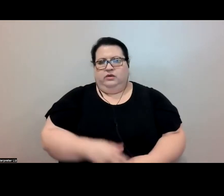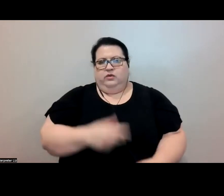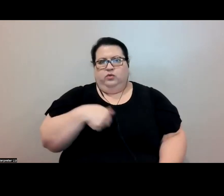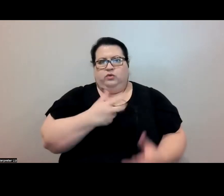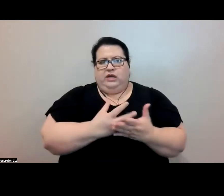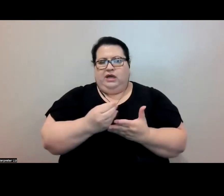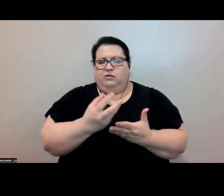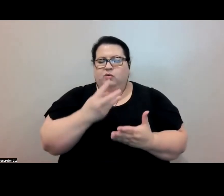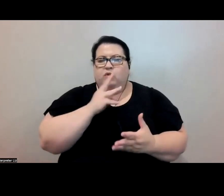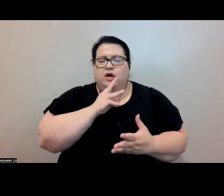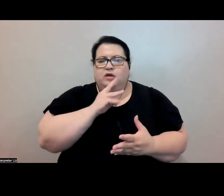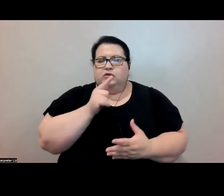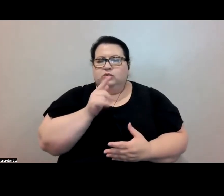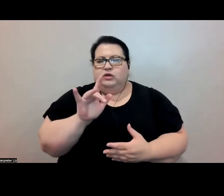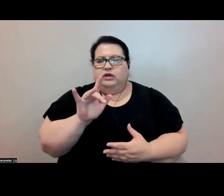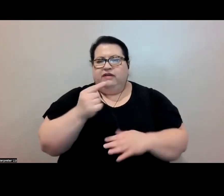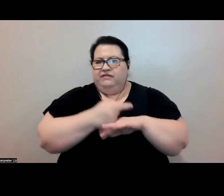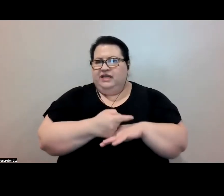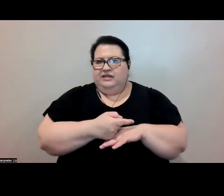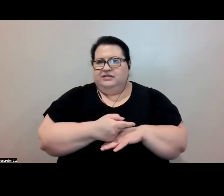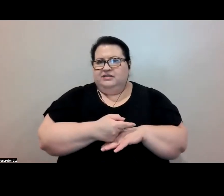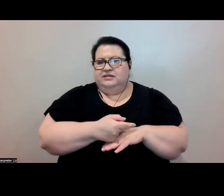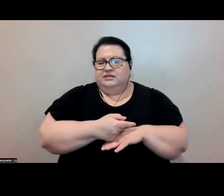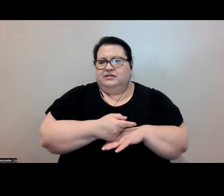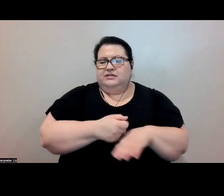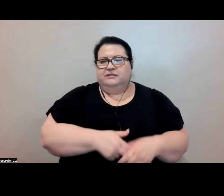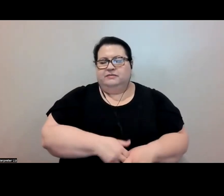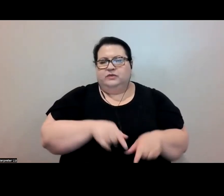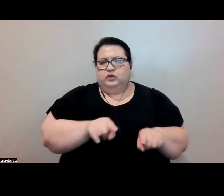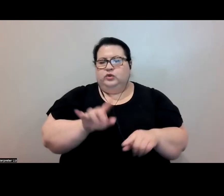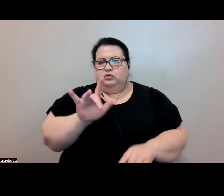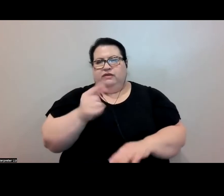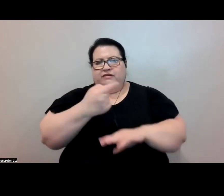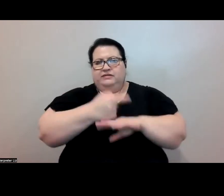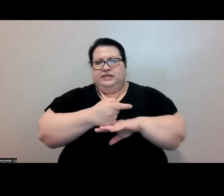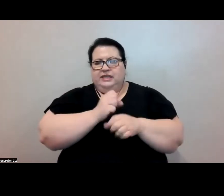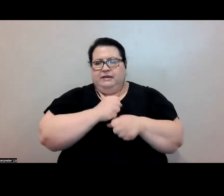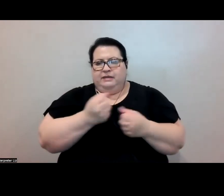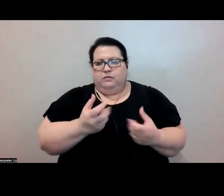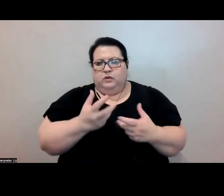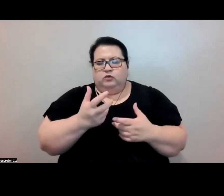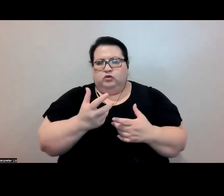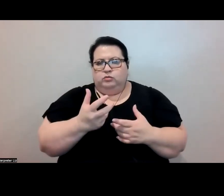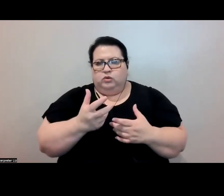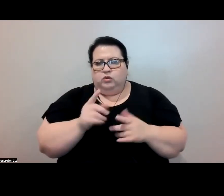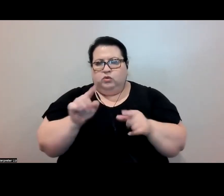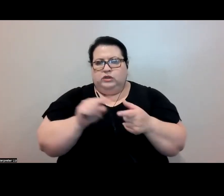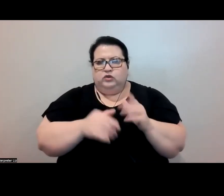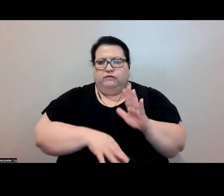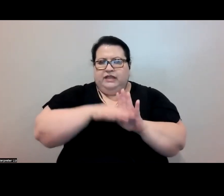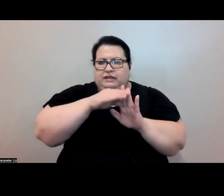out of water for a total of 25 days. During those 25 days, I made multiple trips to fill up water